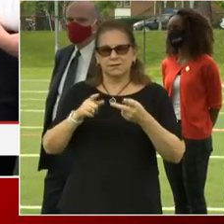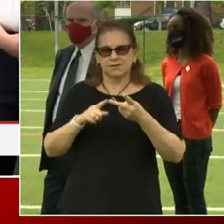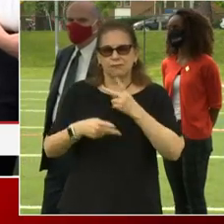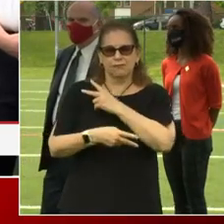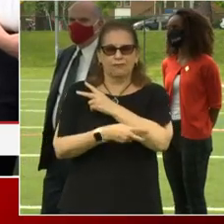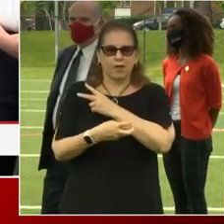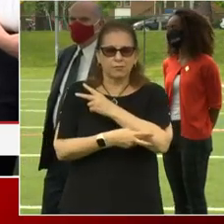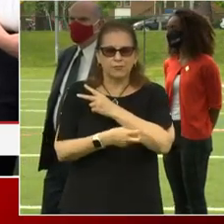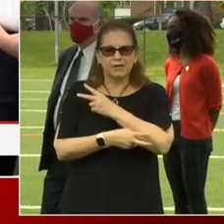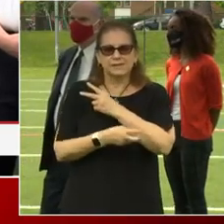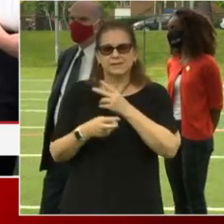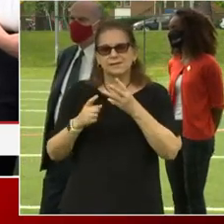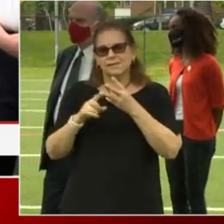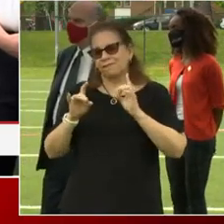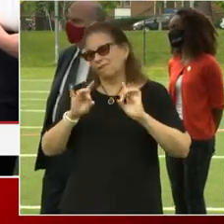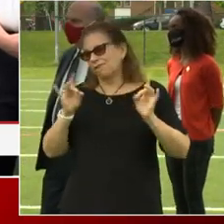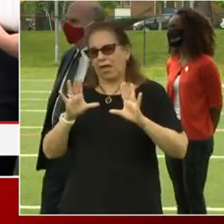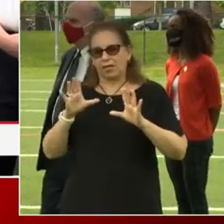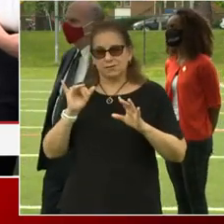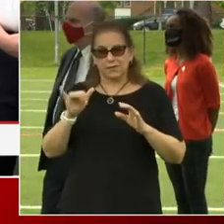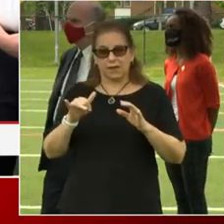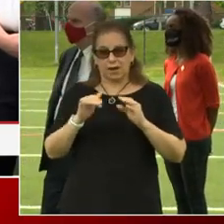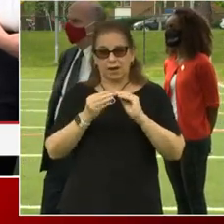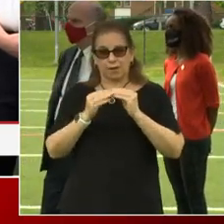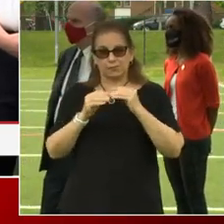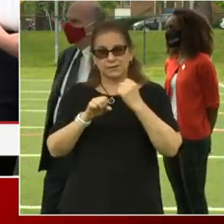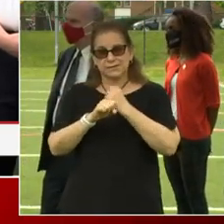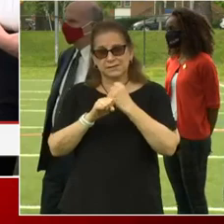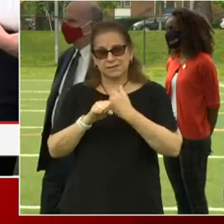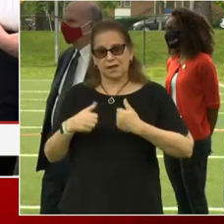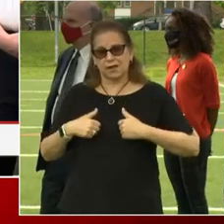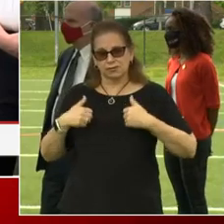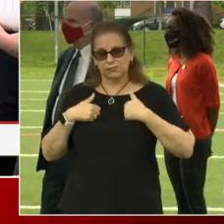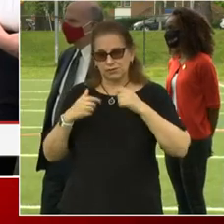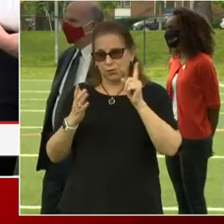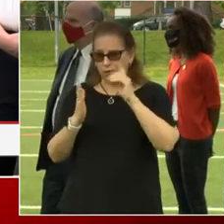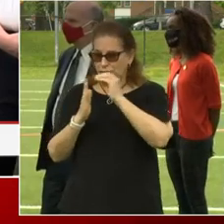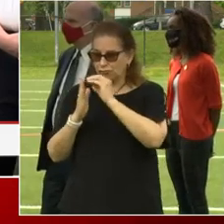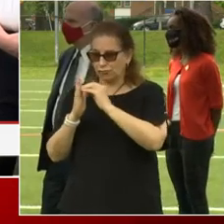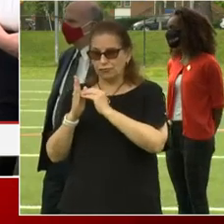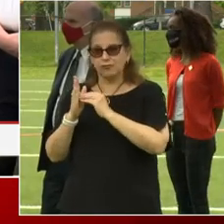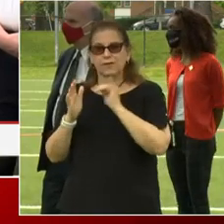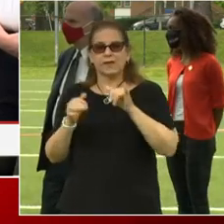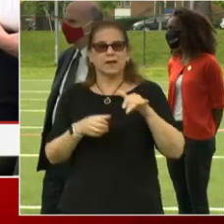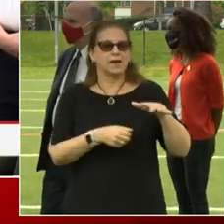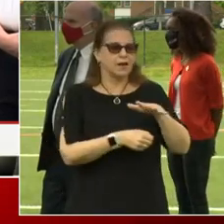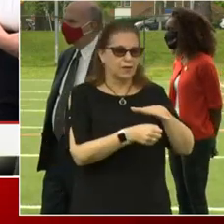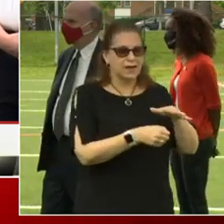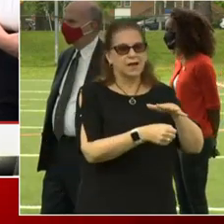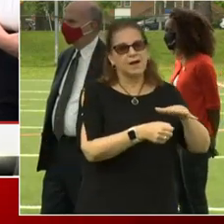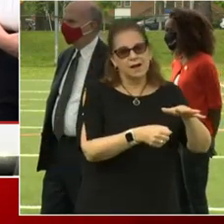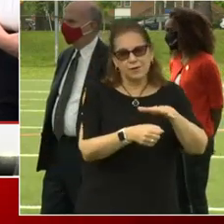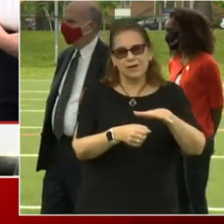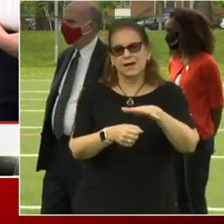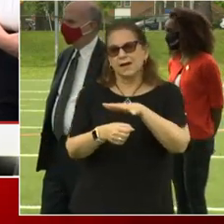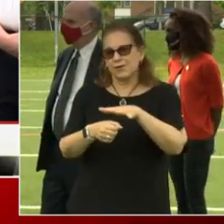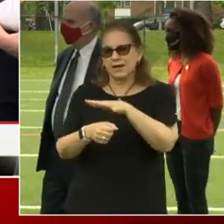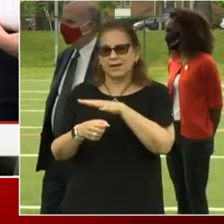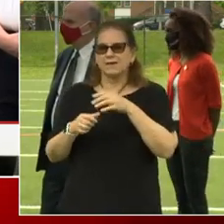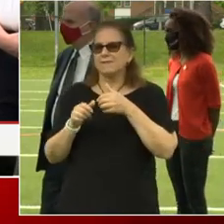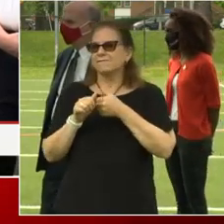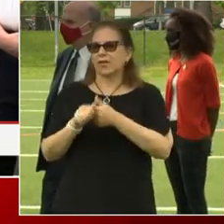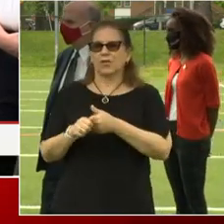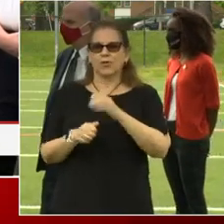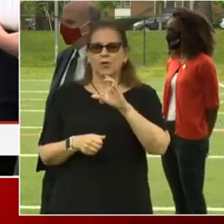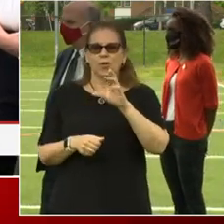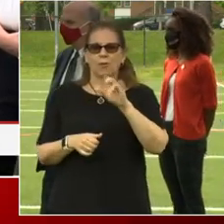primarily violent crime. But most importantly, we look in areas where things are happening right now. Sometimes when you look at crime statistics and you compare this year